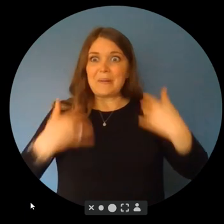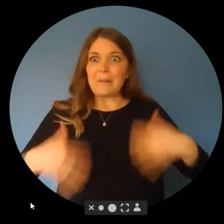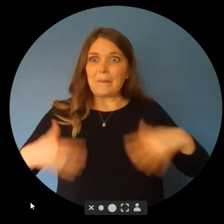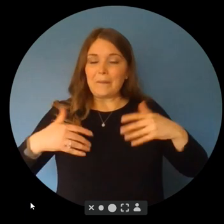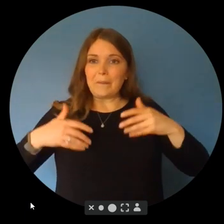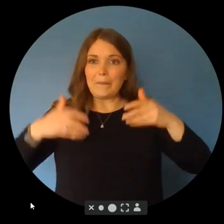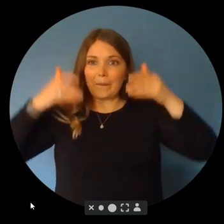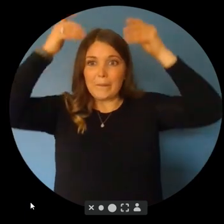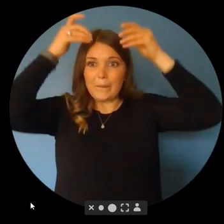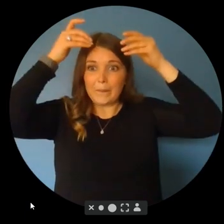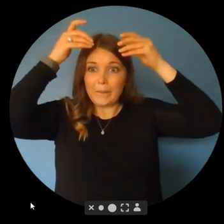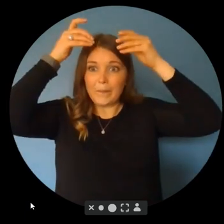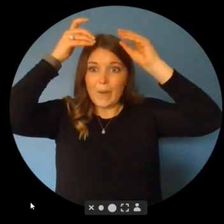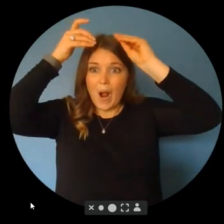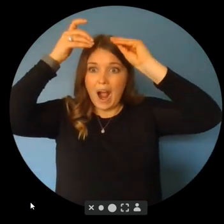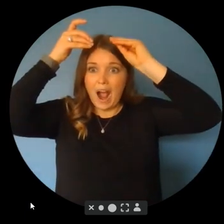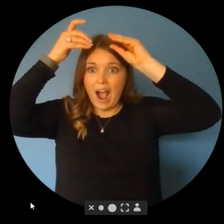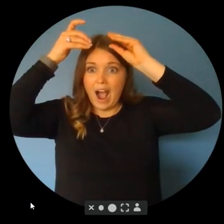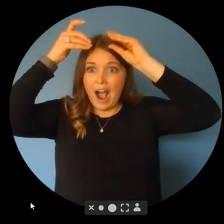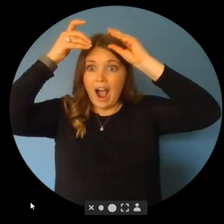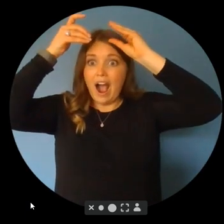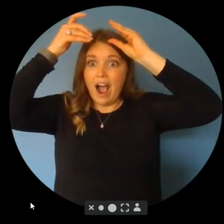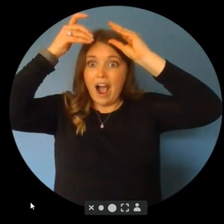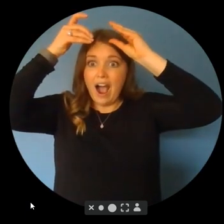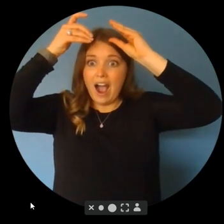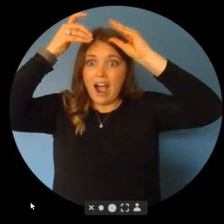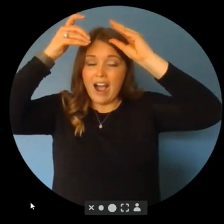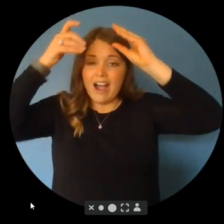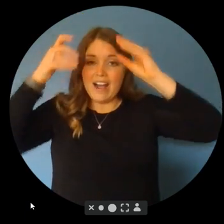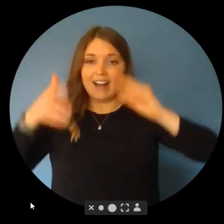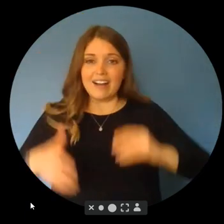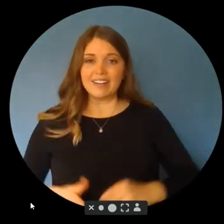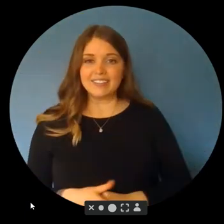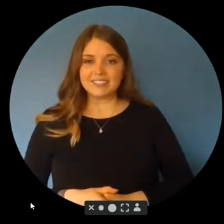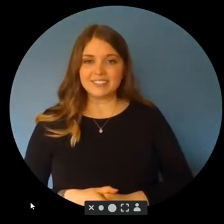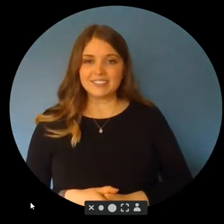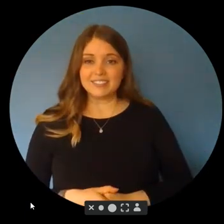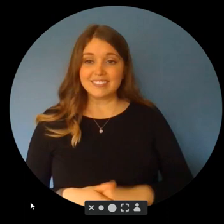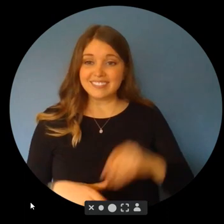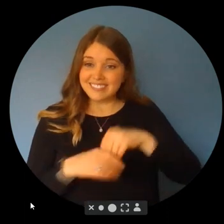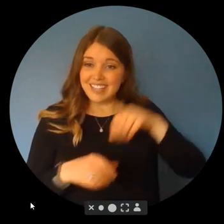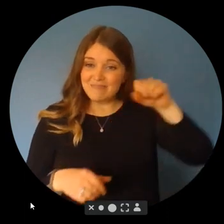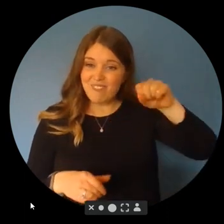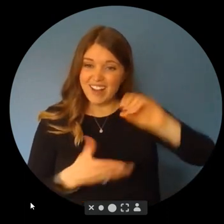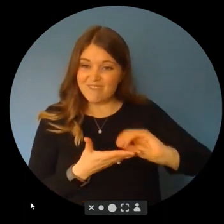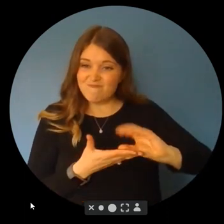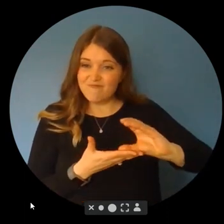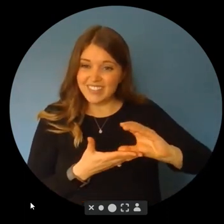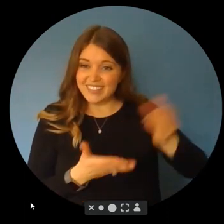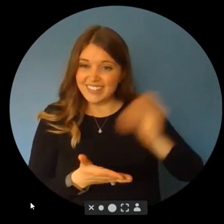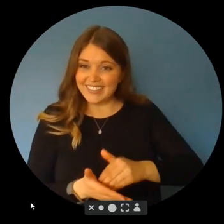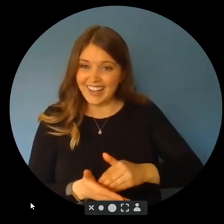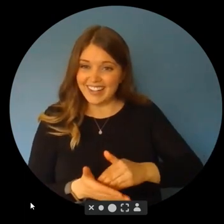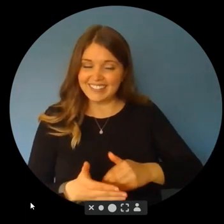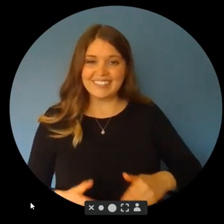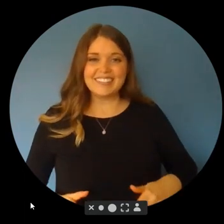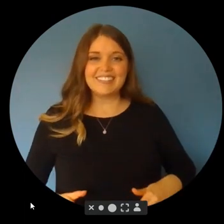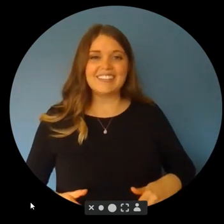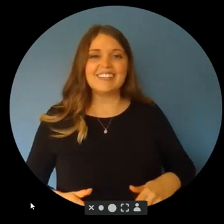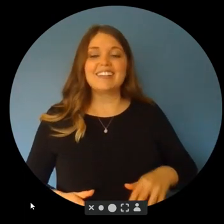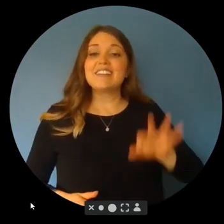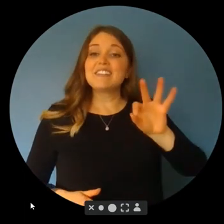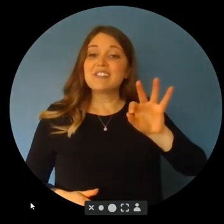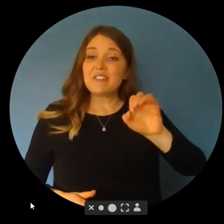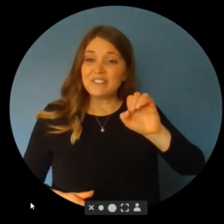drop land right in his bucket. See that big drop? Right in his bucket. And